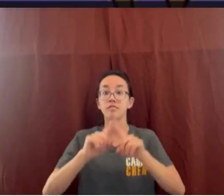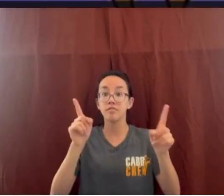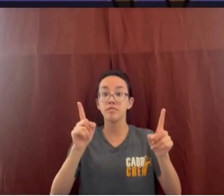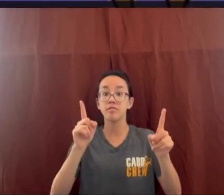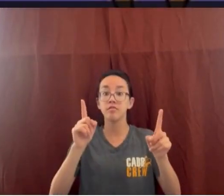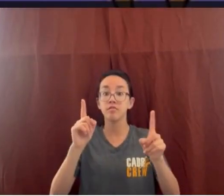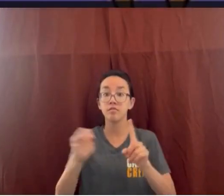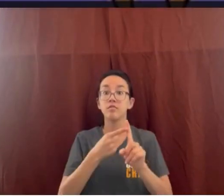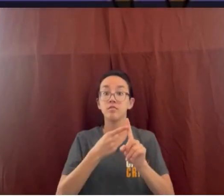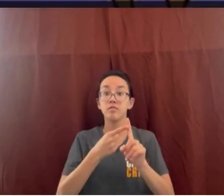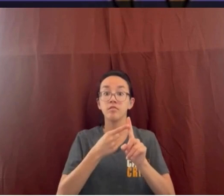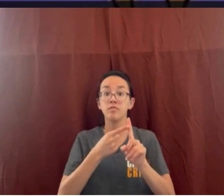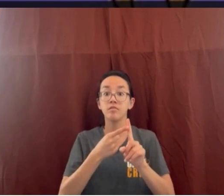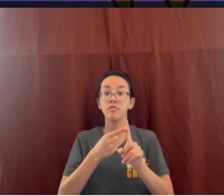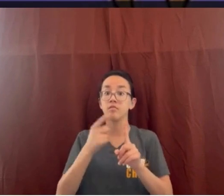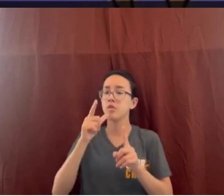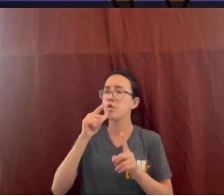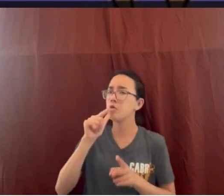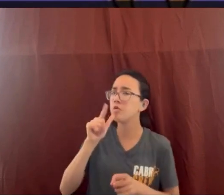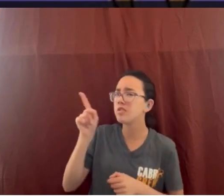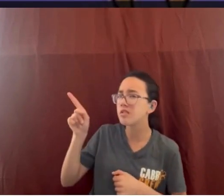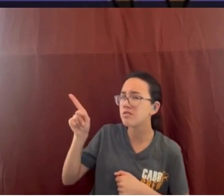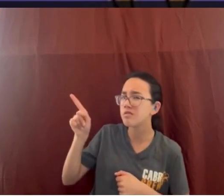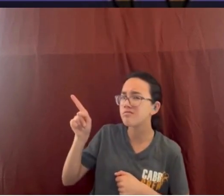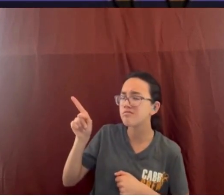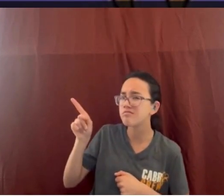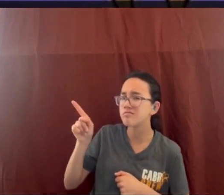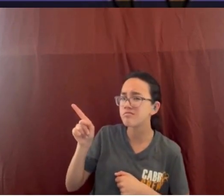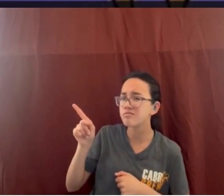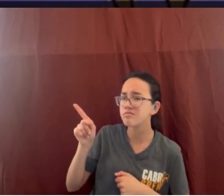But first, who is this?